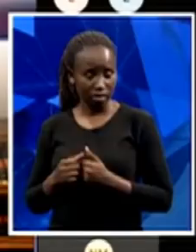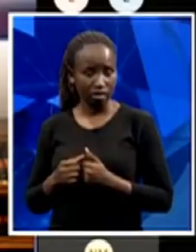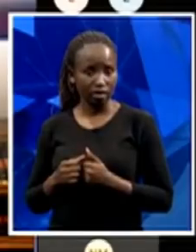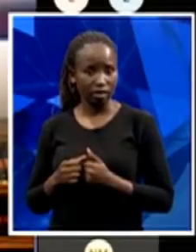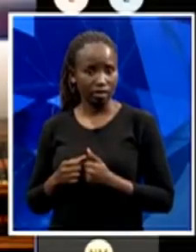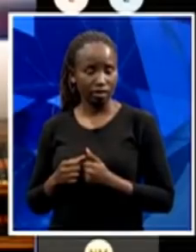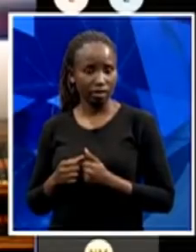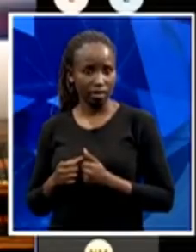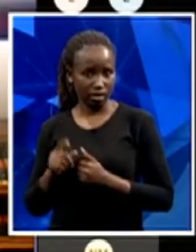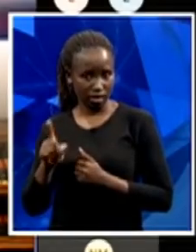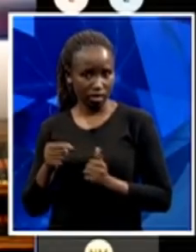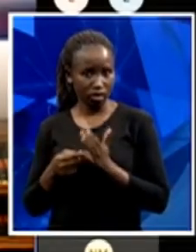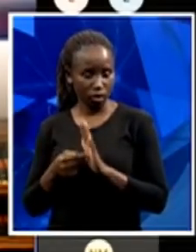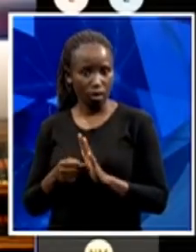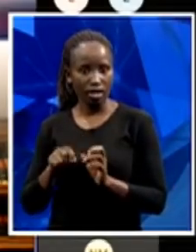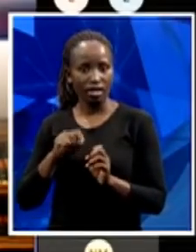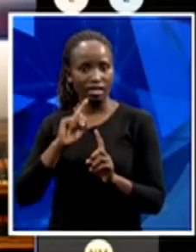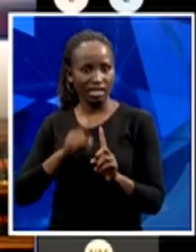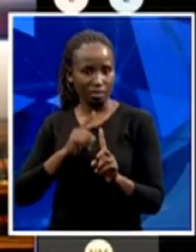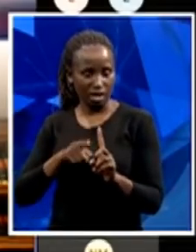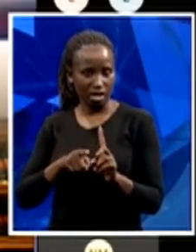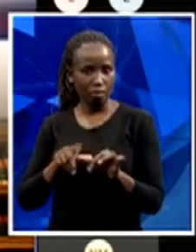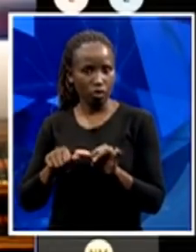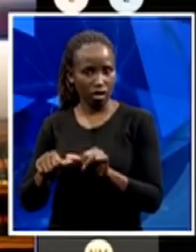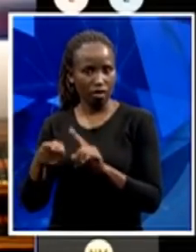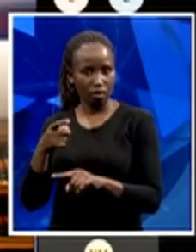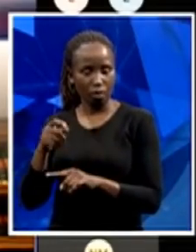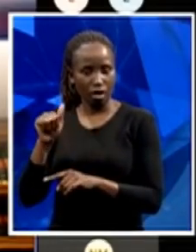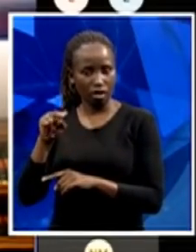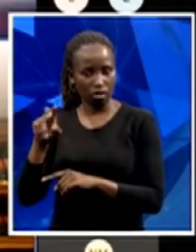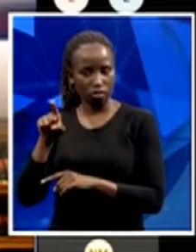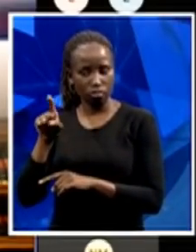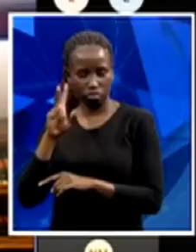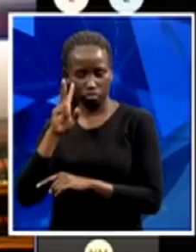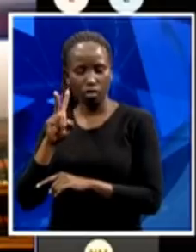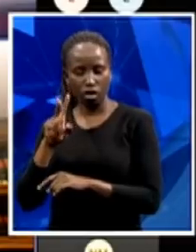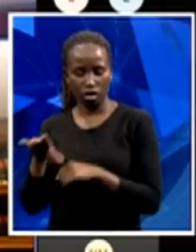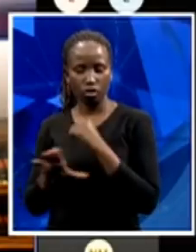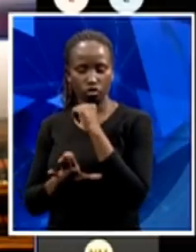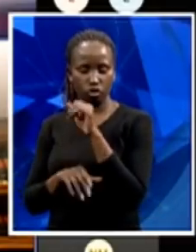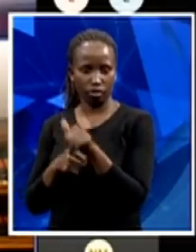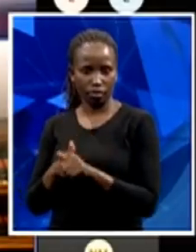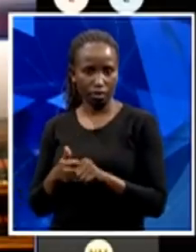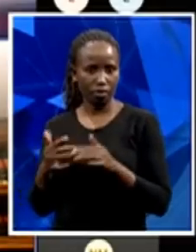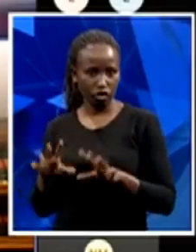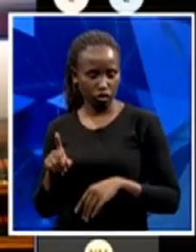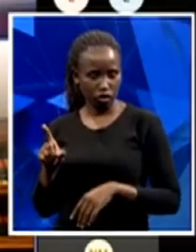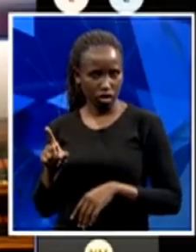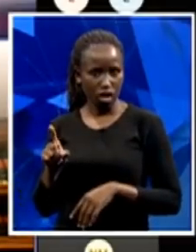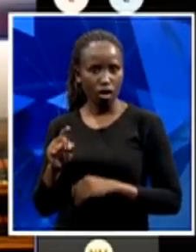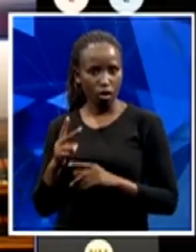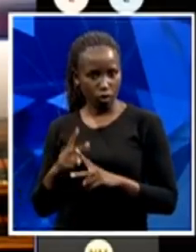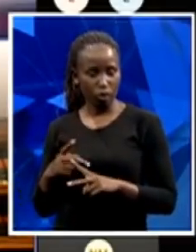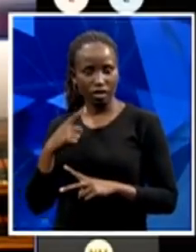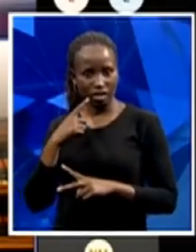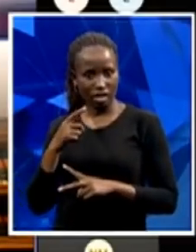of the ANC are unconstitutional and ultra vires, and it seeks a declaration that the NEC and the lower NEC does not have any